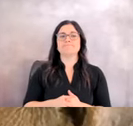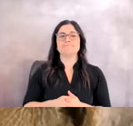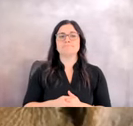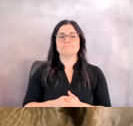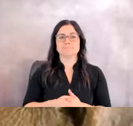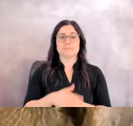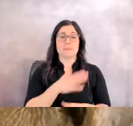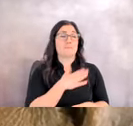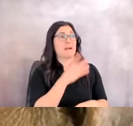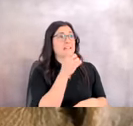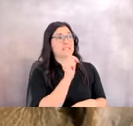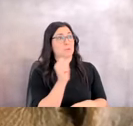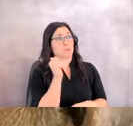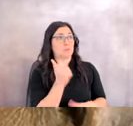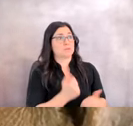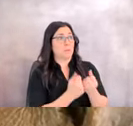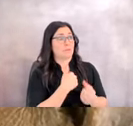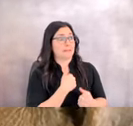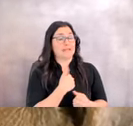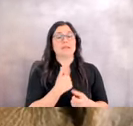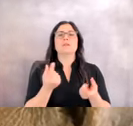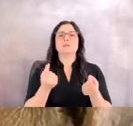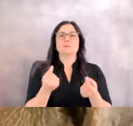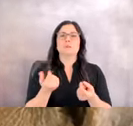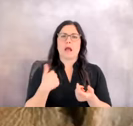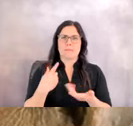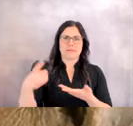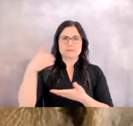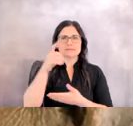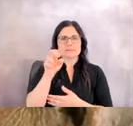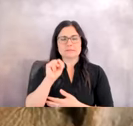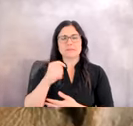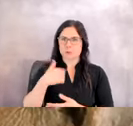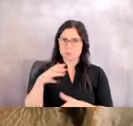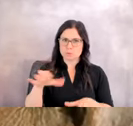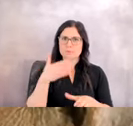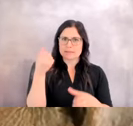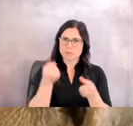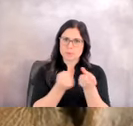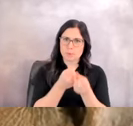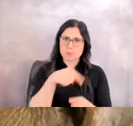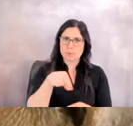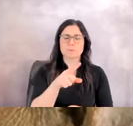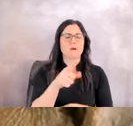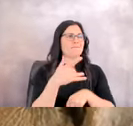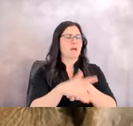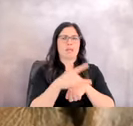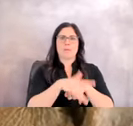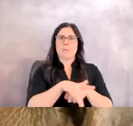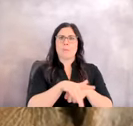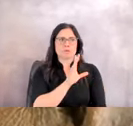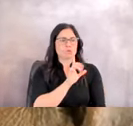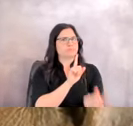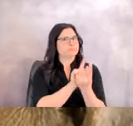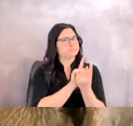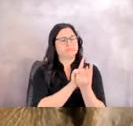dean won't support me. I will do my best to support you and am always available for consultation when it comes